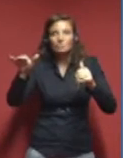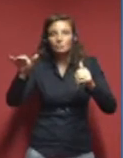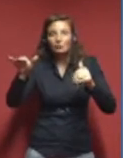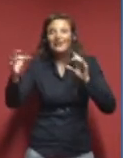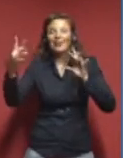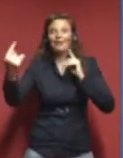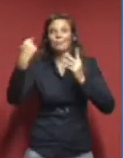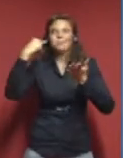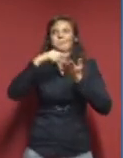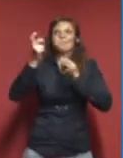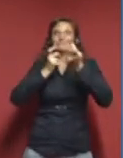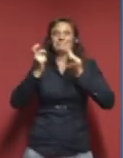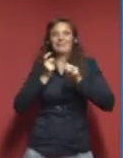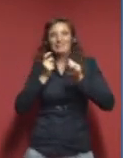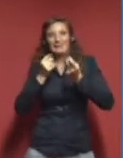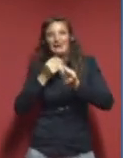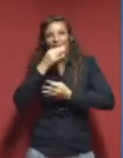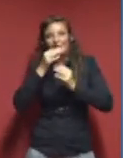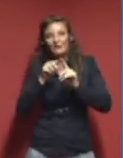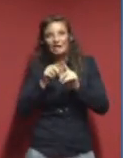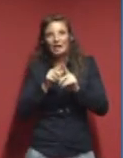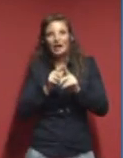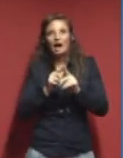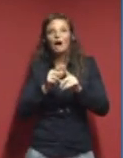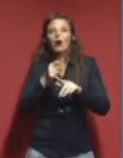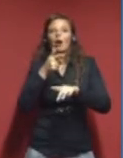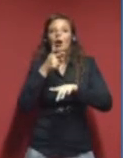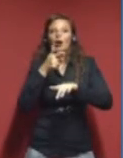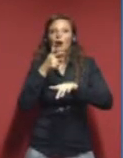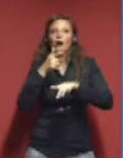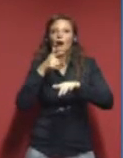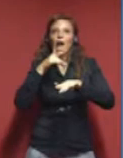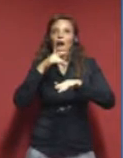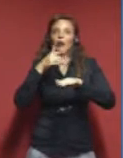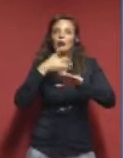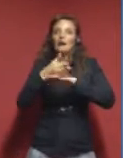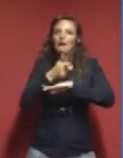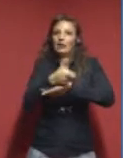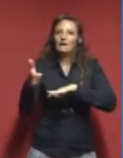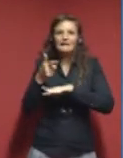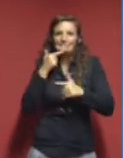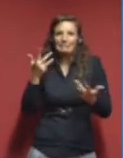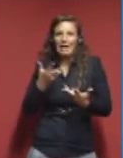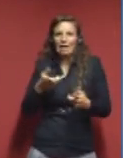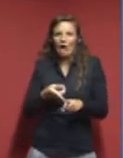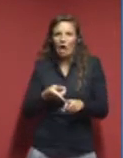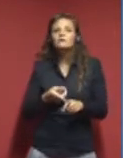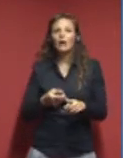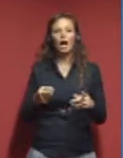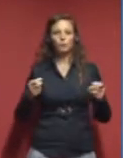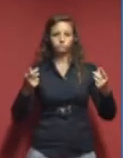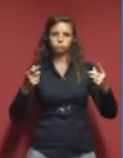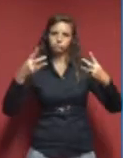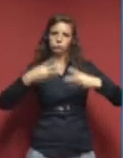the design. So what is the laser cutter? What is the Lasersaur? It's a fairly big machine, yet